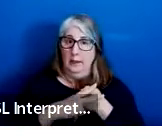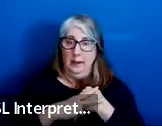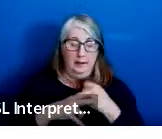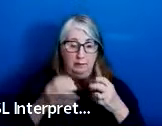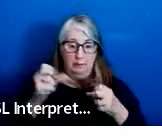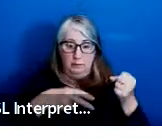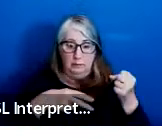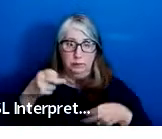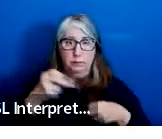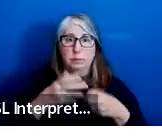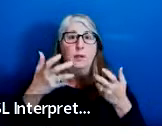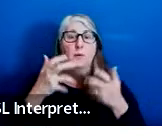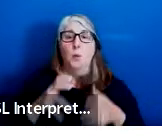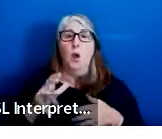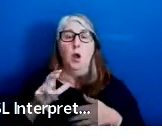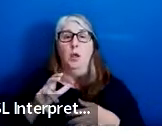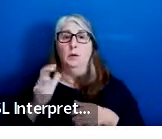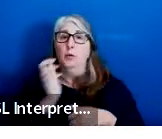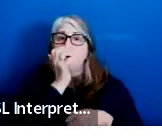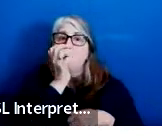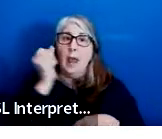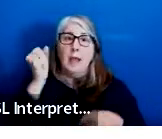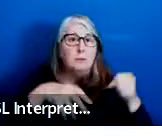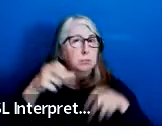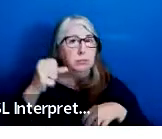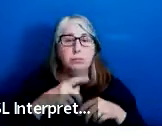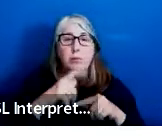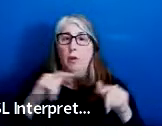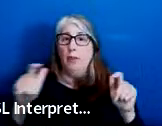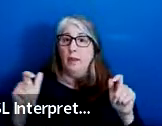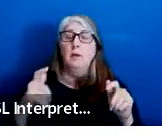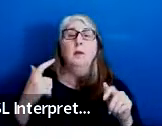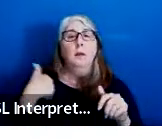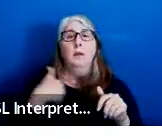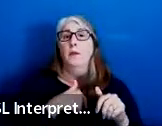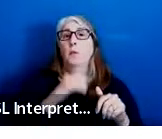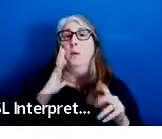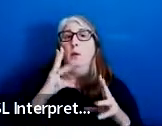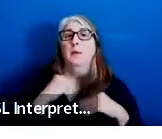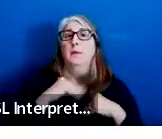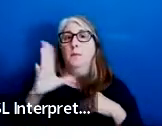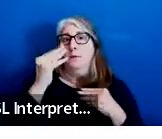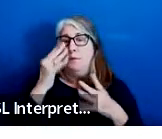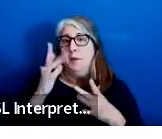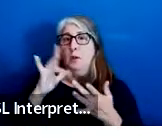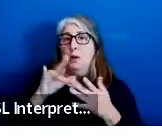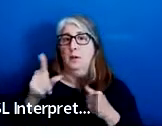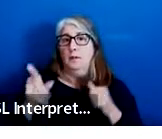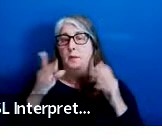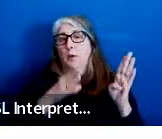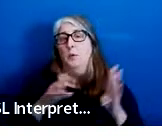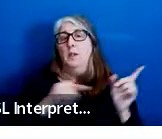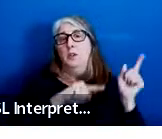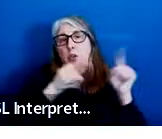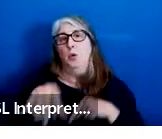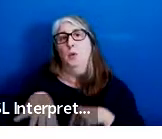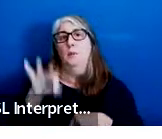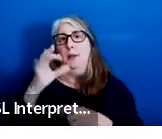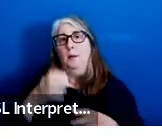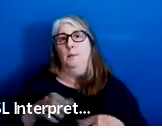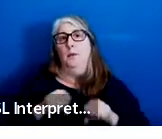in their cart, then we will take their information, reach out to them, and arrange to pick up the cart.